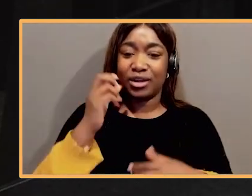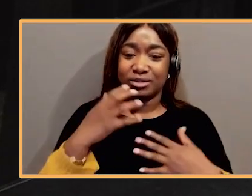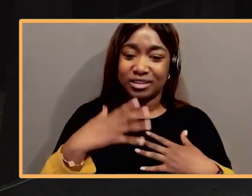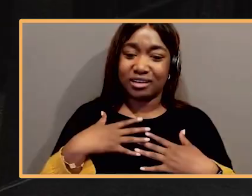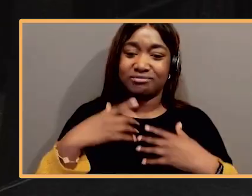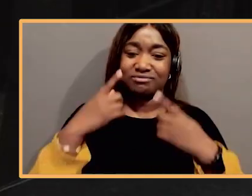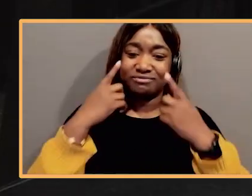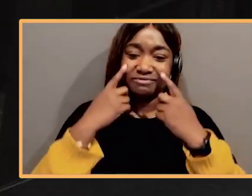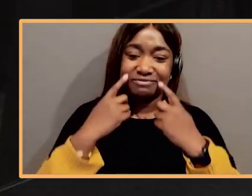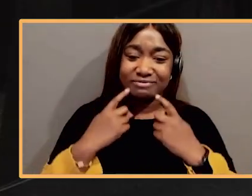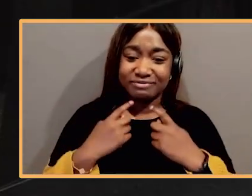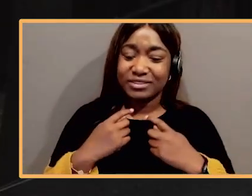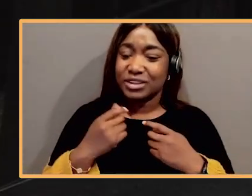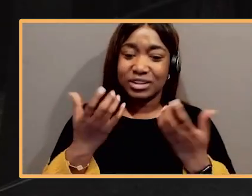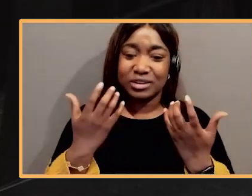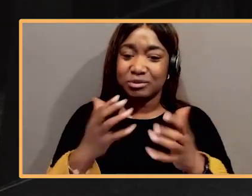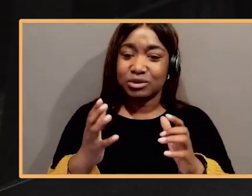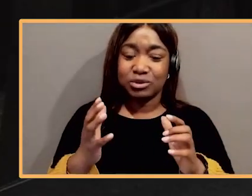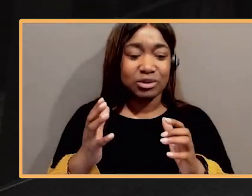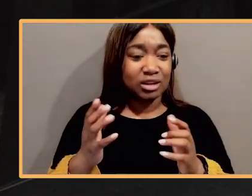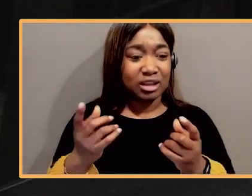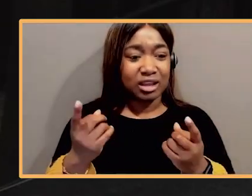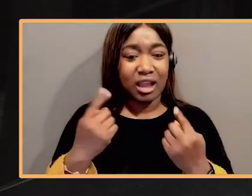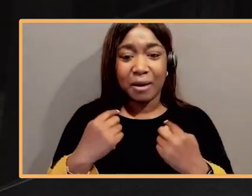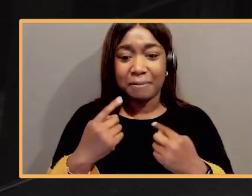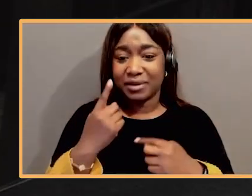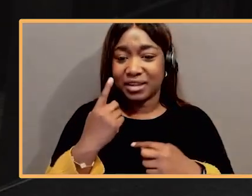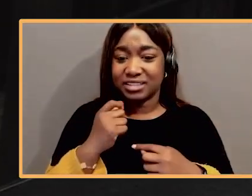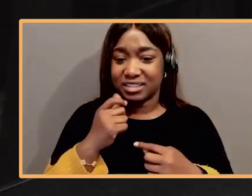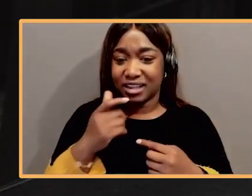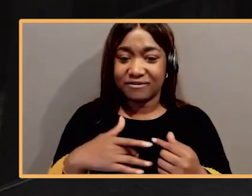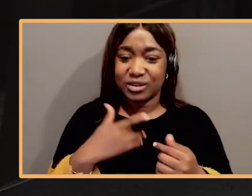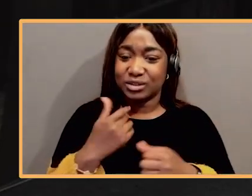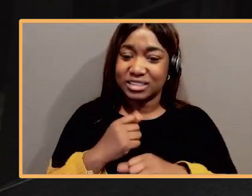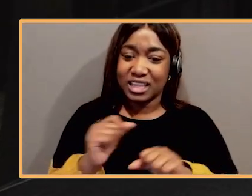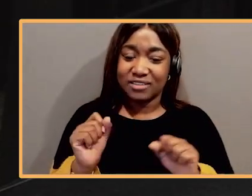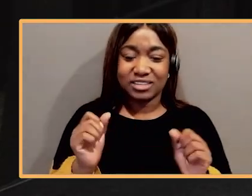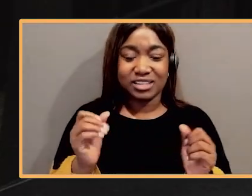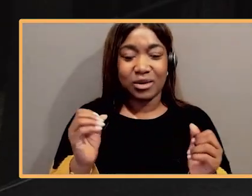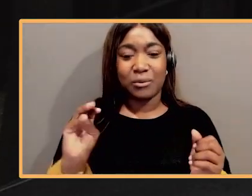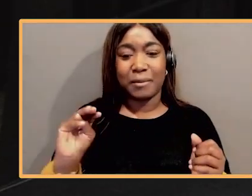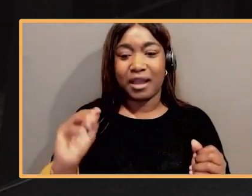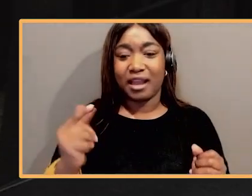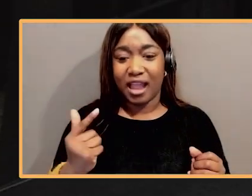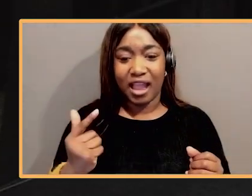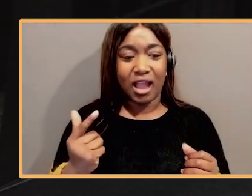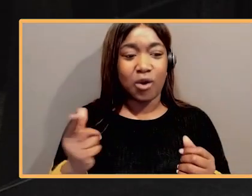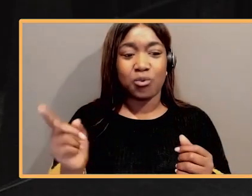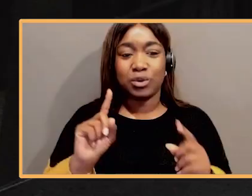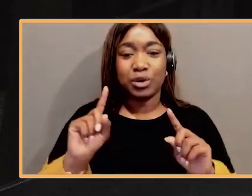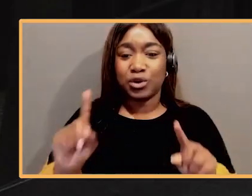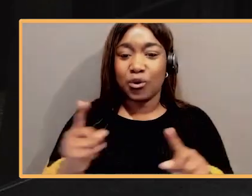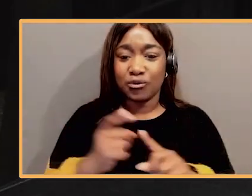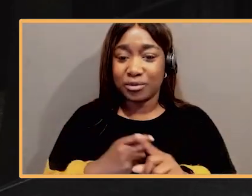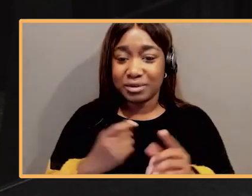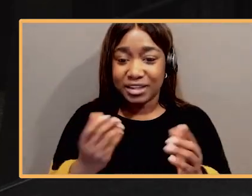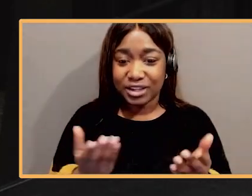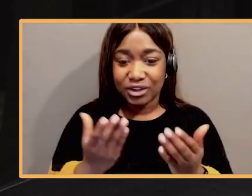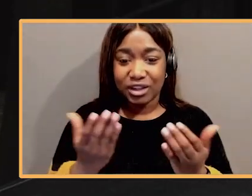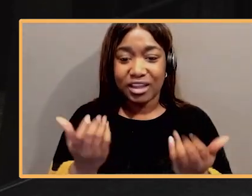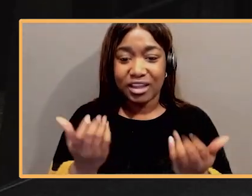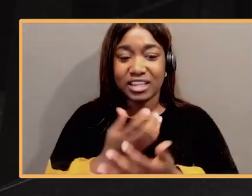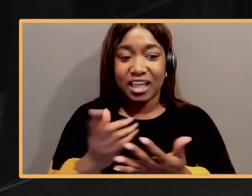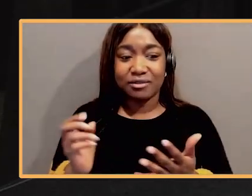didn't feel safe? It's just, where do we go from here? We got to get back on track.